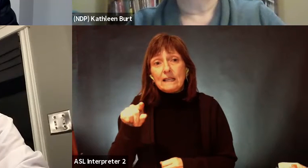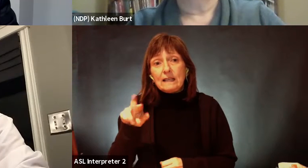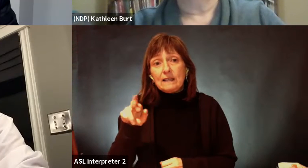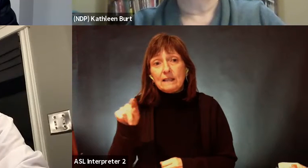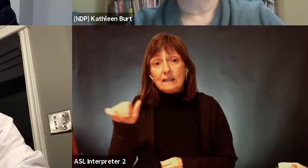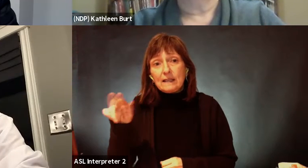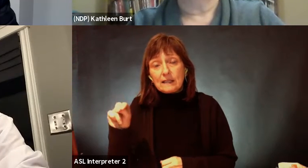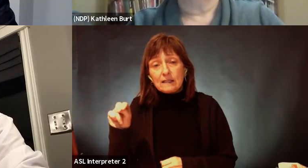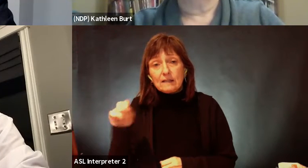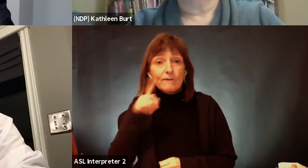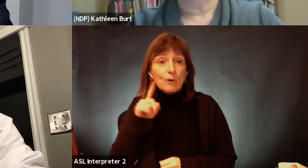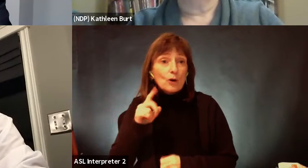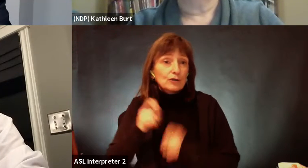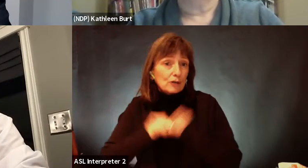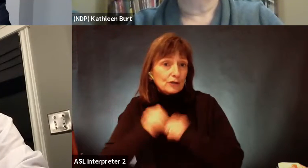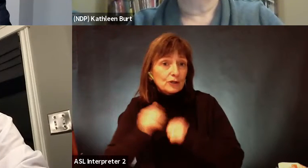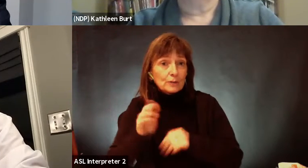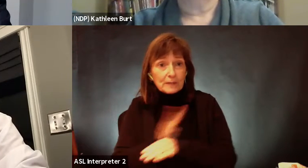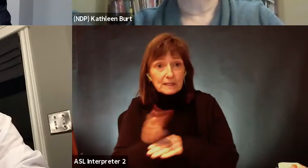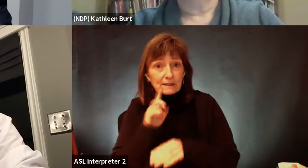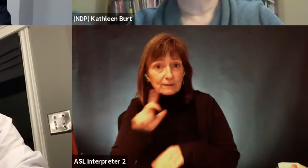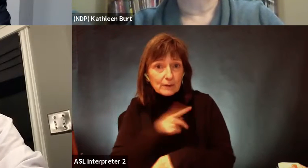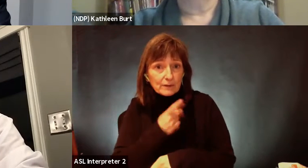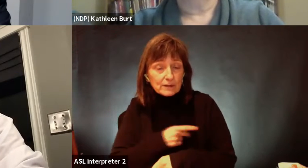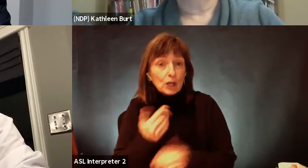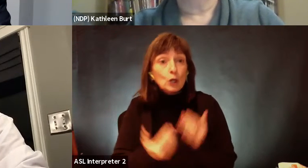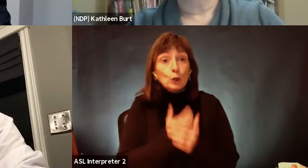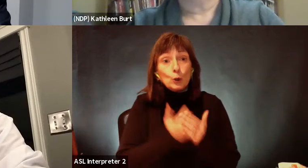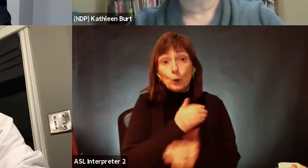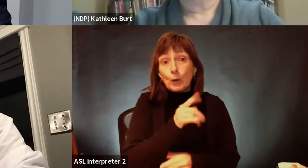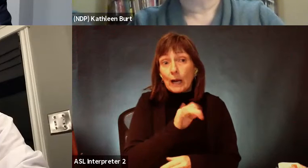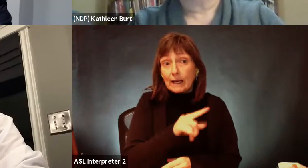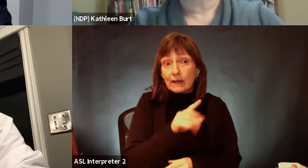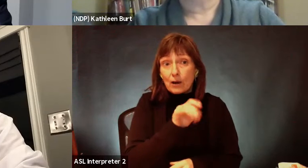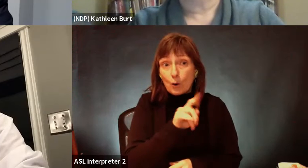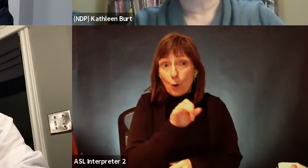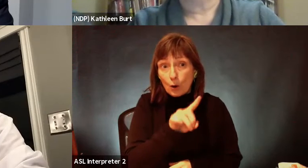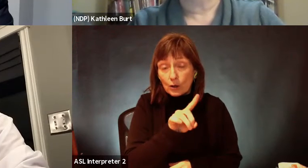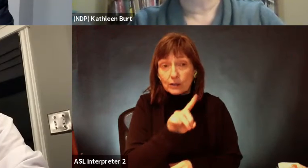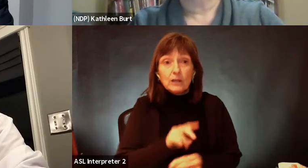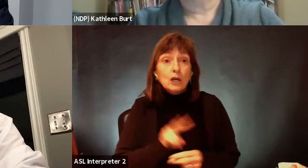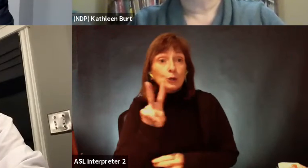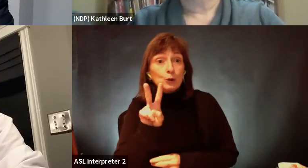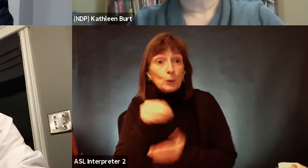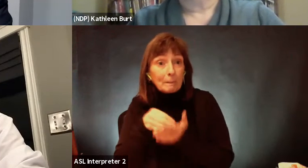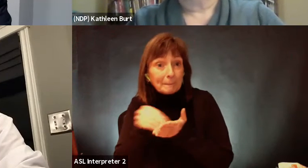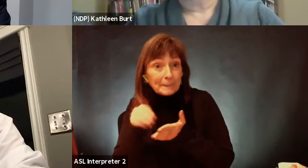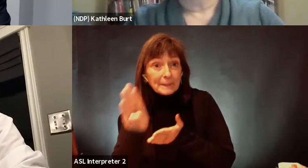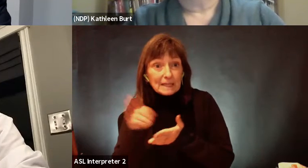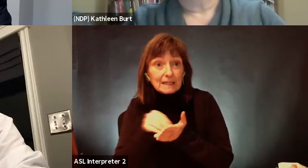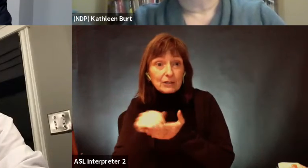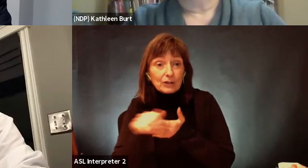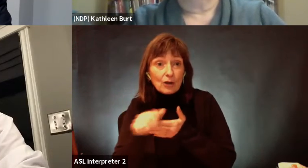province. I was lucky enough to work on files like the New Atlantic Accord deal, contributing $2 billion to the province in the next 10